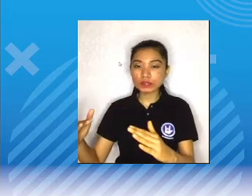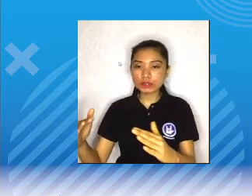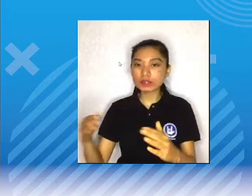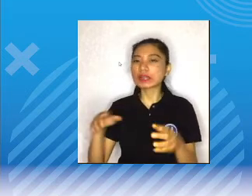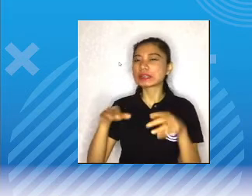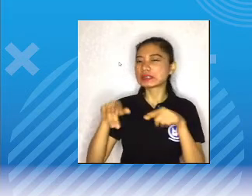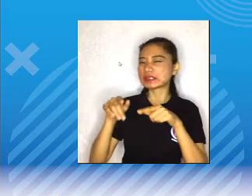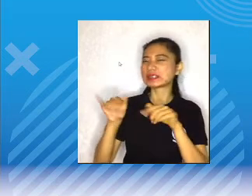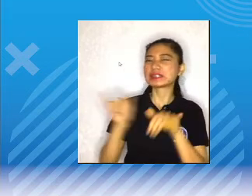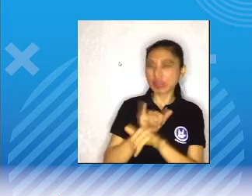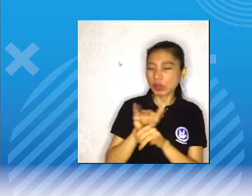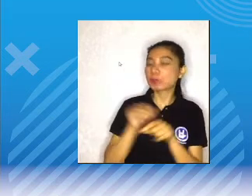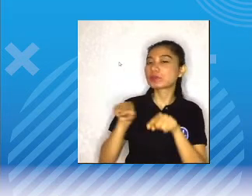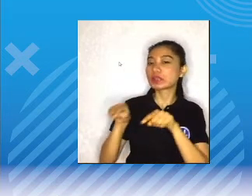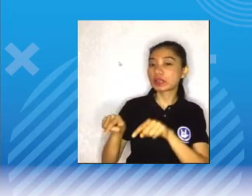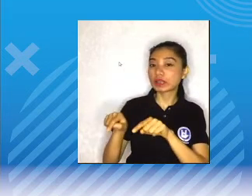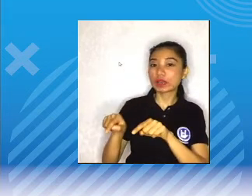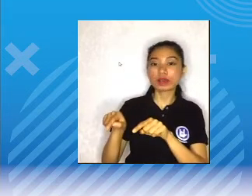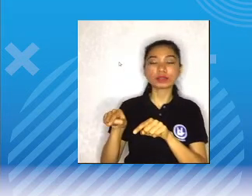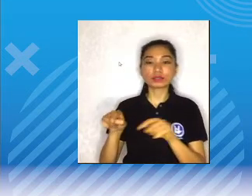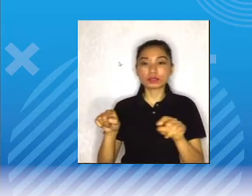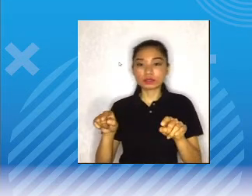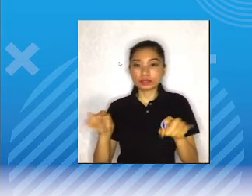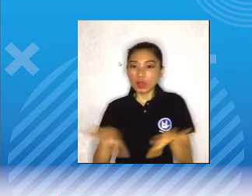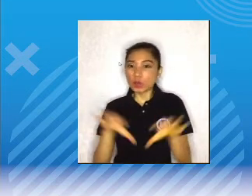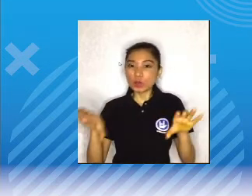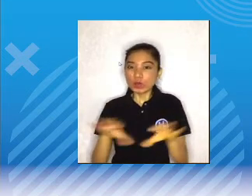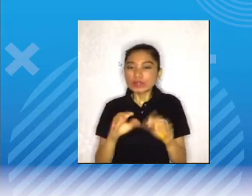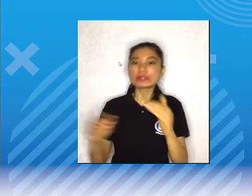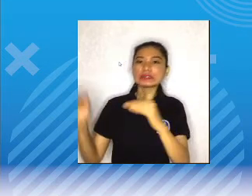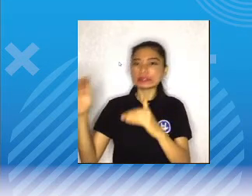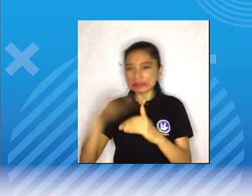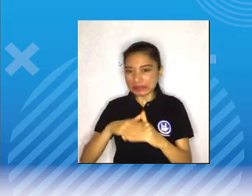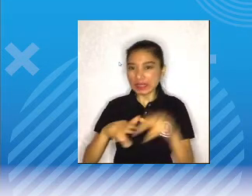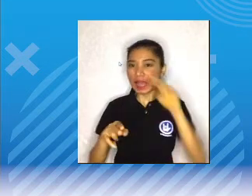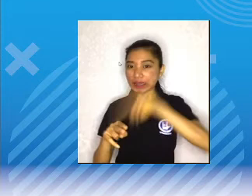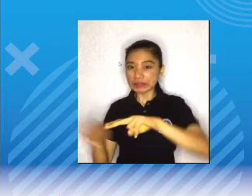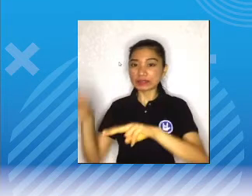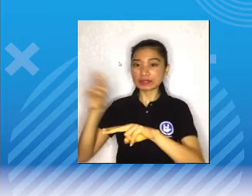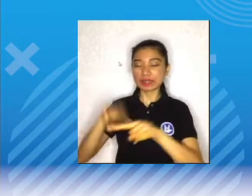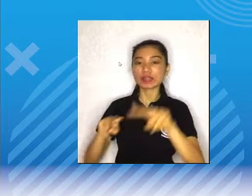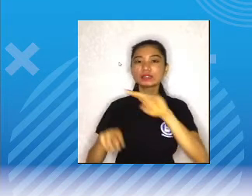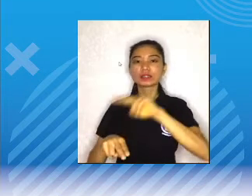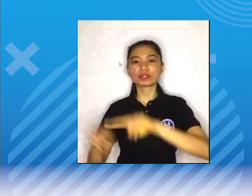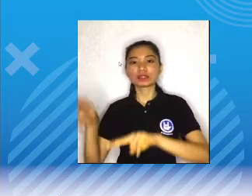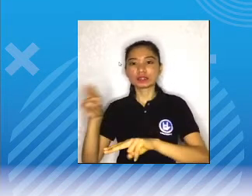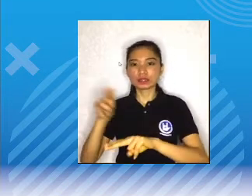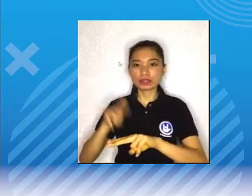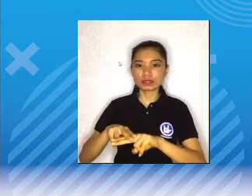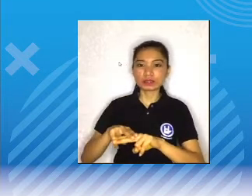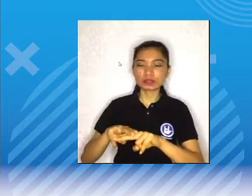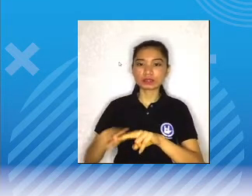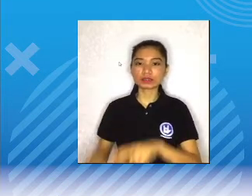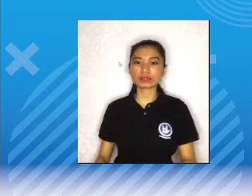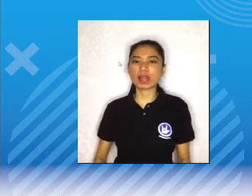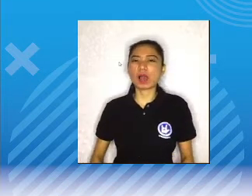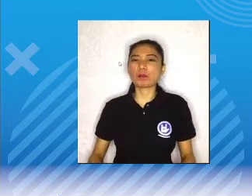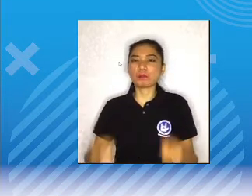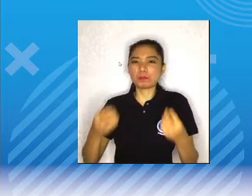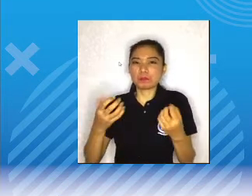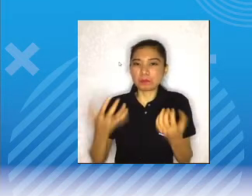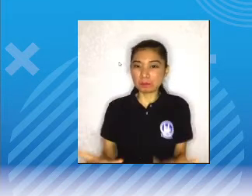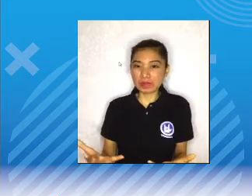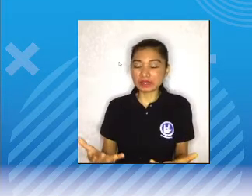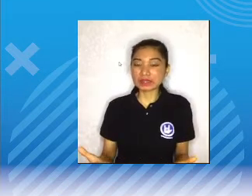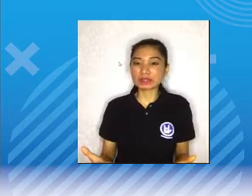nagpapatong-patong yung roles and it becomes overwhelming for our cognitive capacity to take in all of that